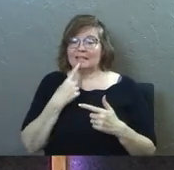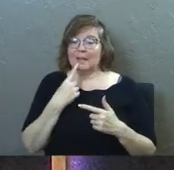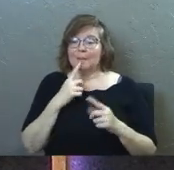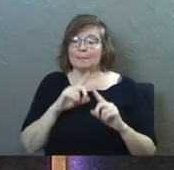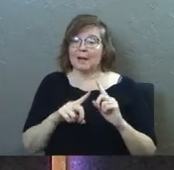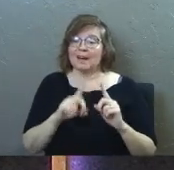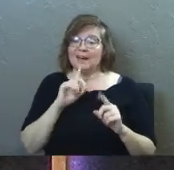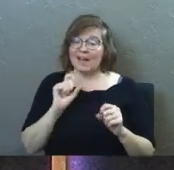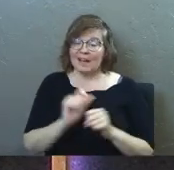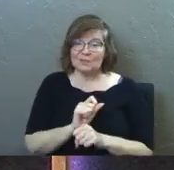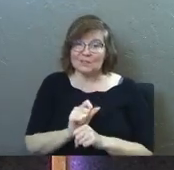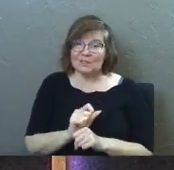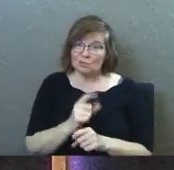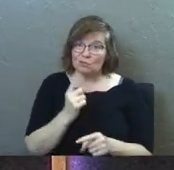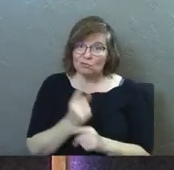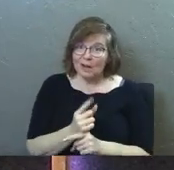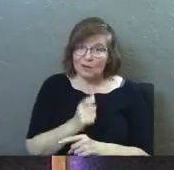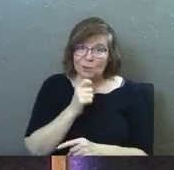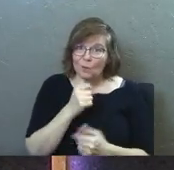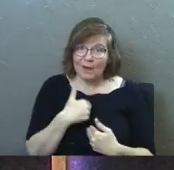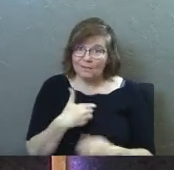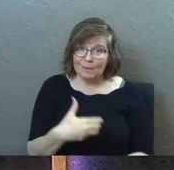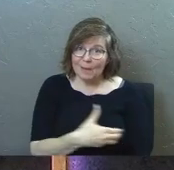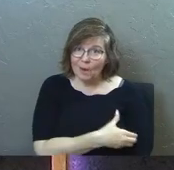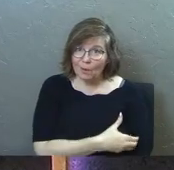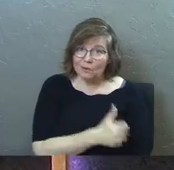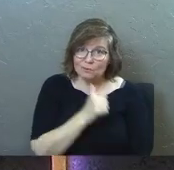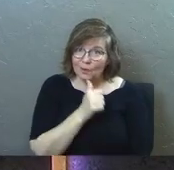he's like, actually, you're right. You don't.